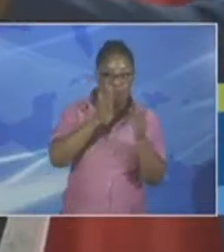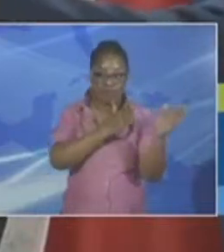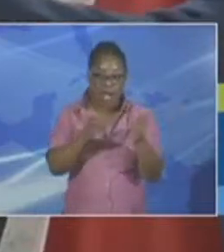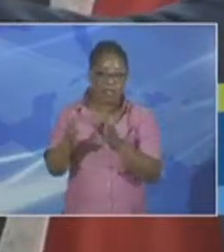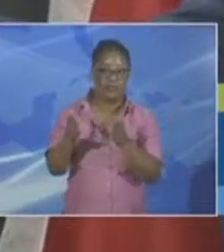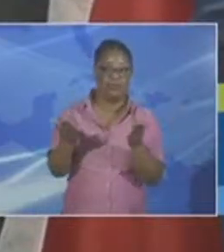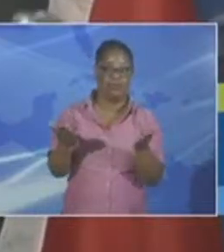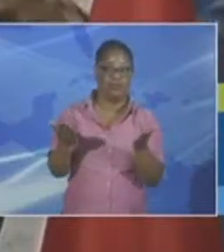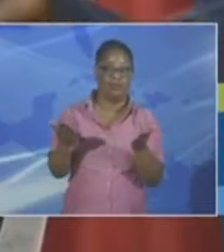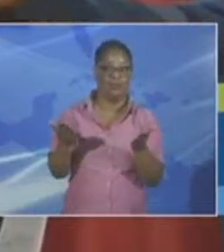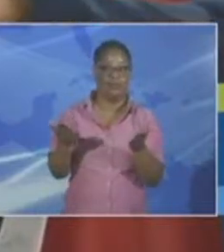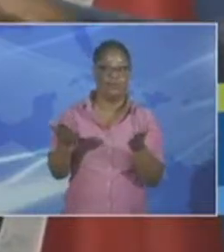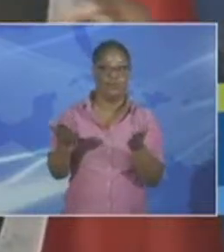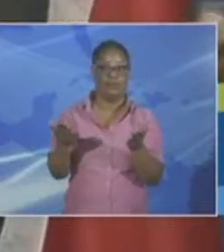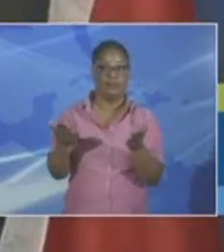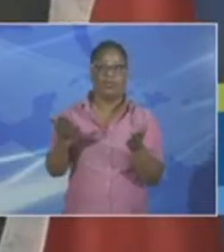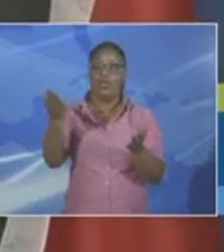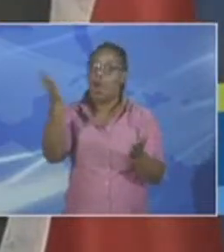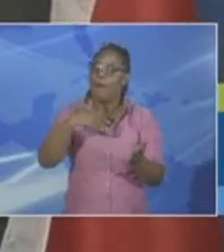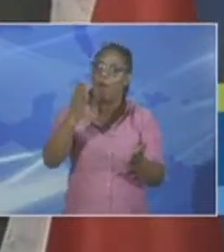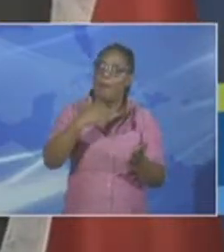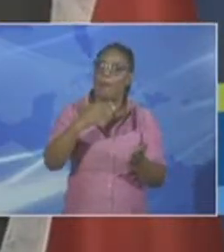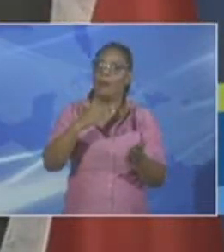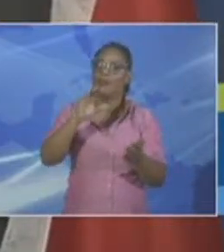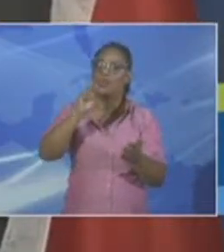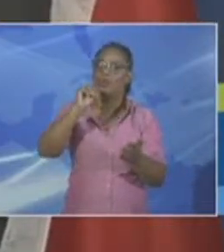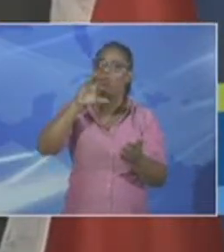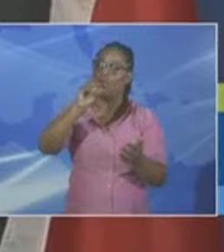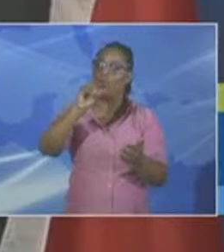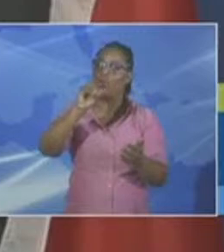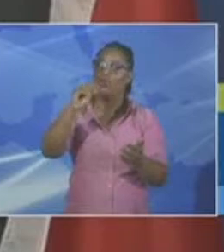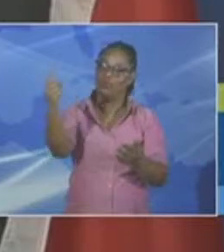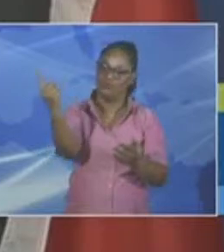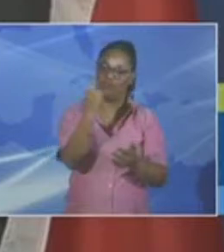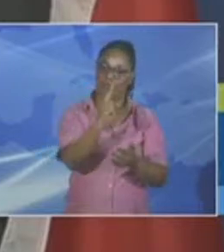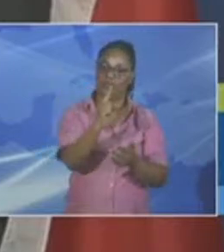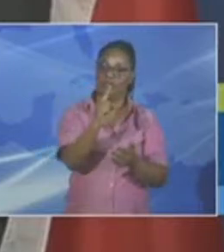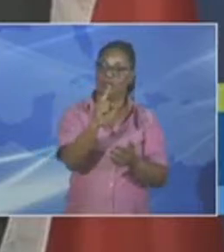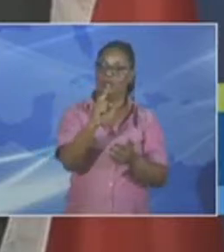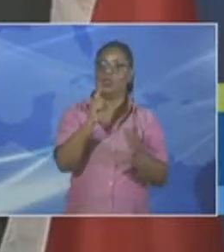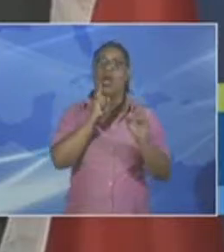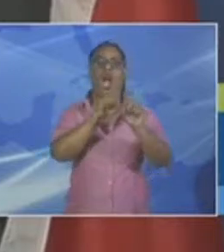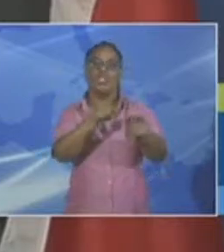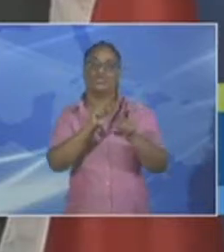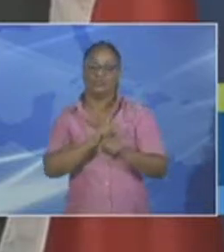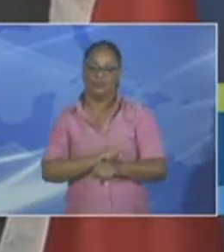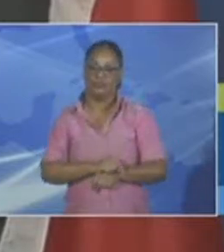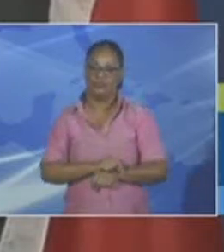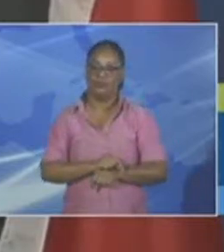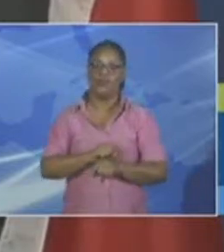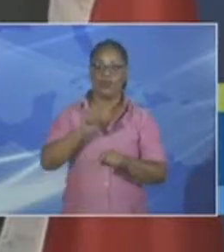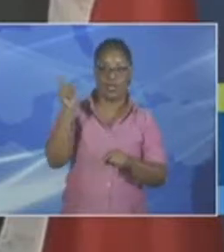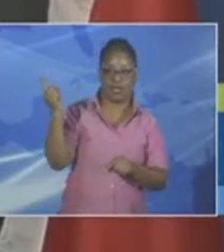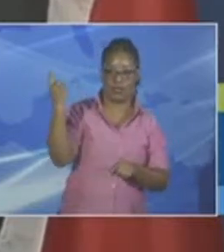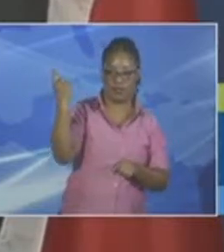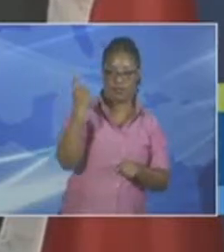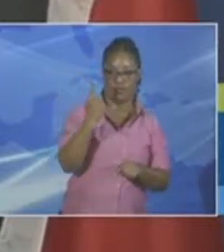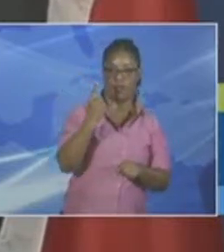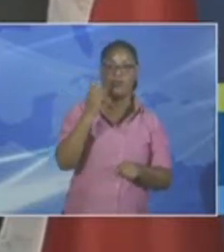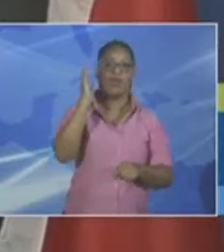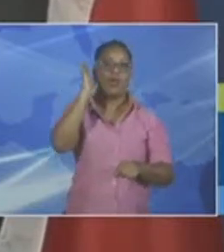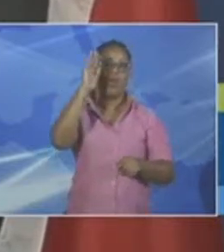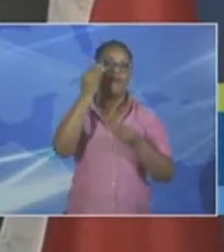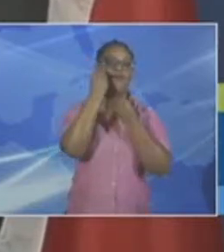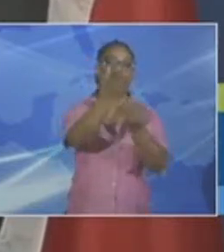and take that question. But let me just, while he's getting to the mic, let me say something. We will continue to observe this virus on